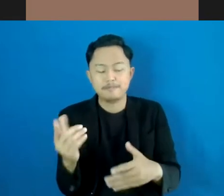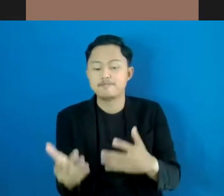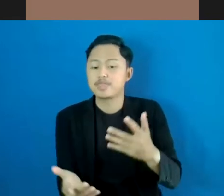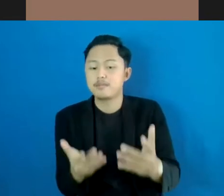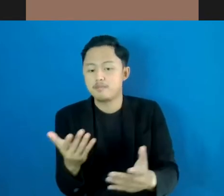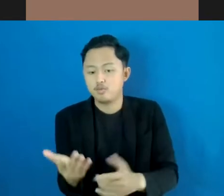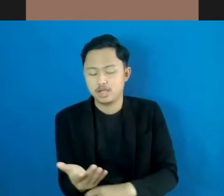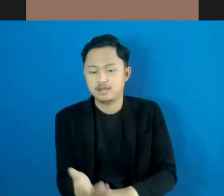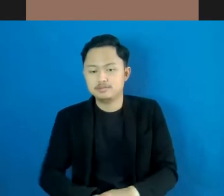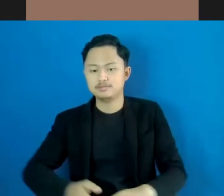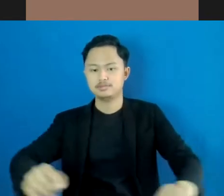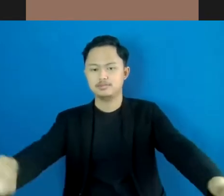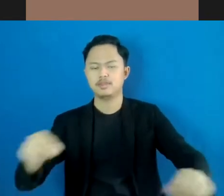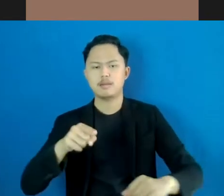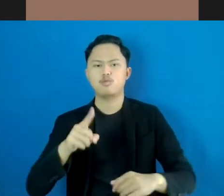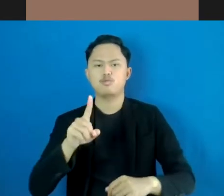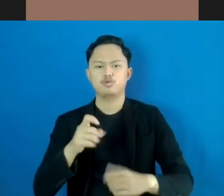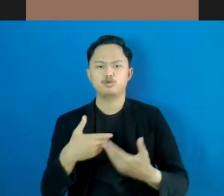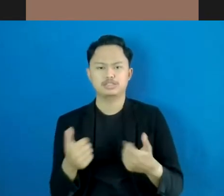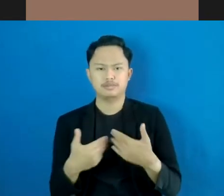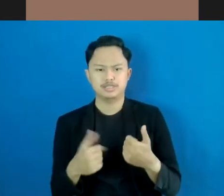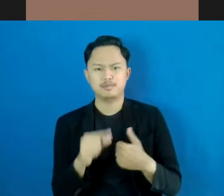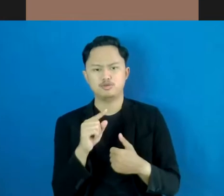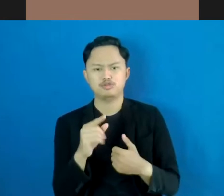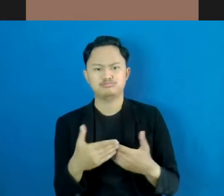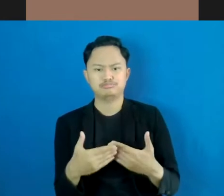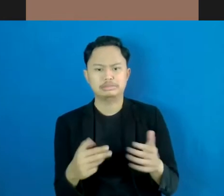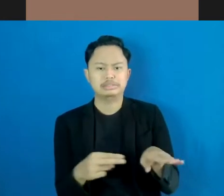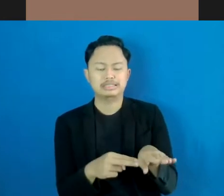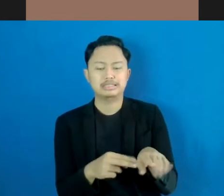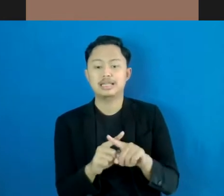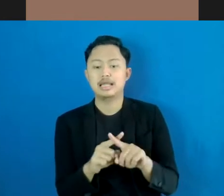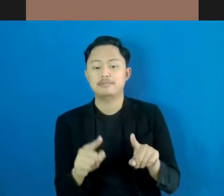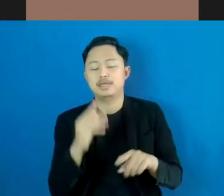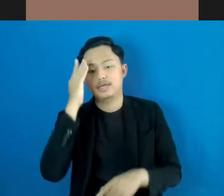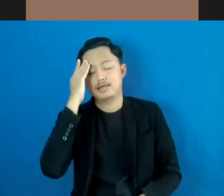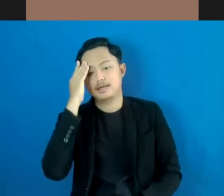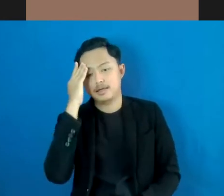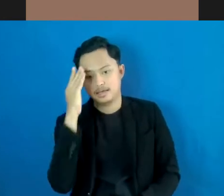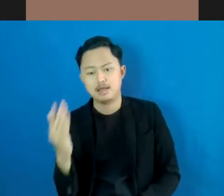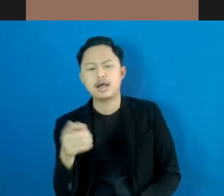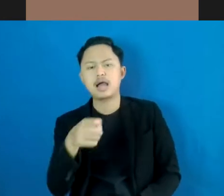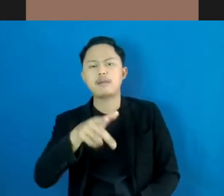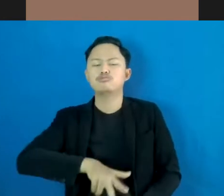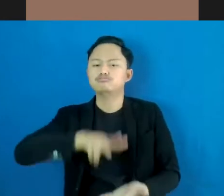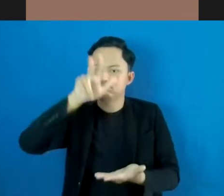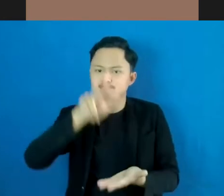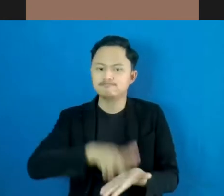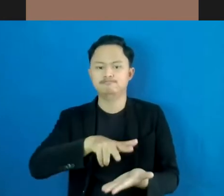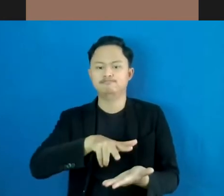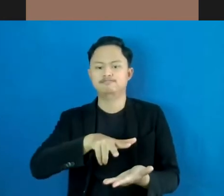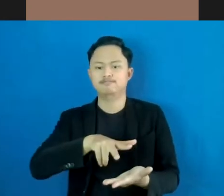have to prepare the opportunity charging. But why in your side you decide to come